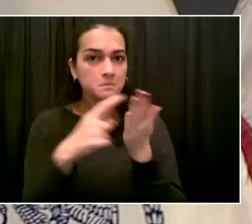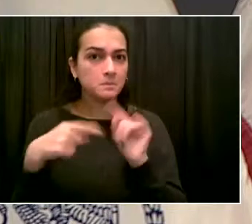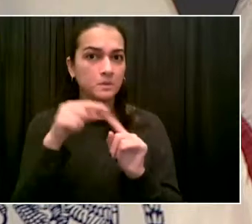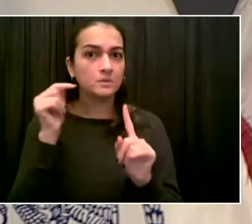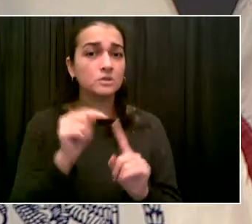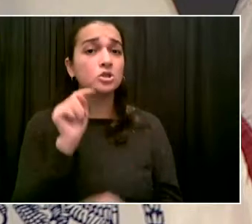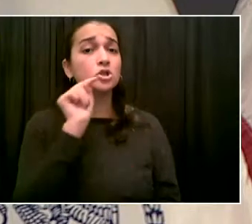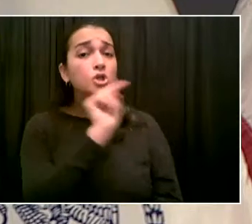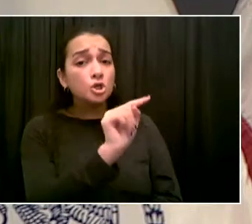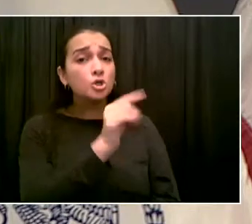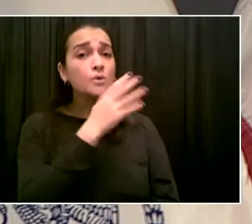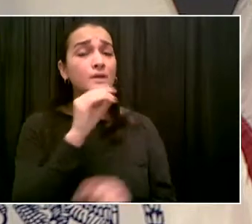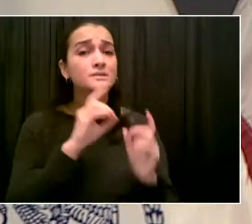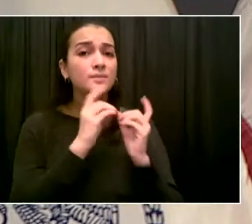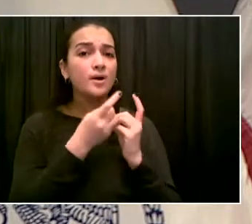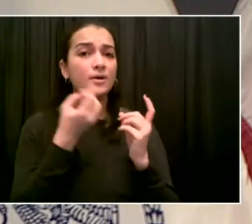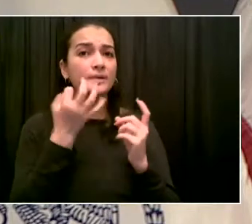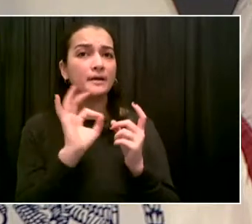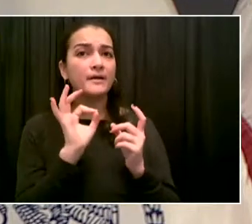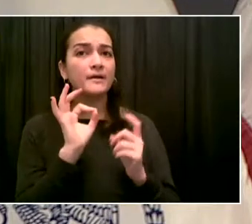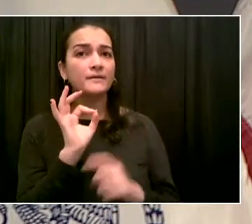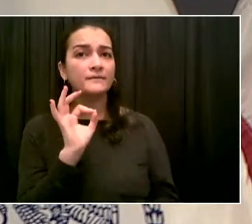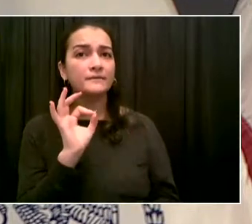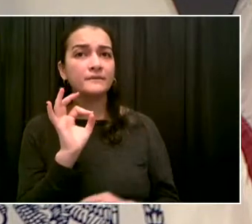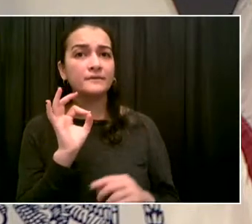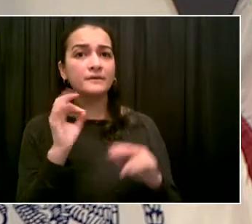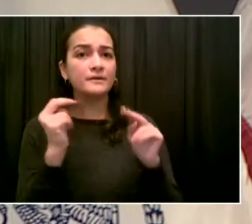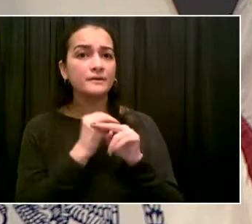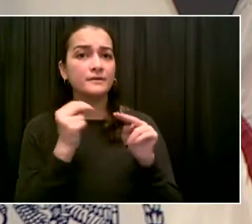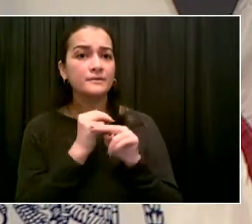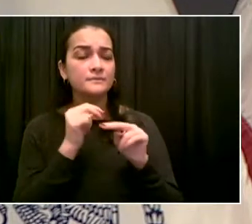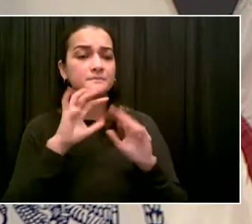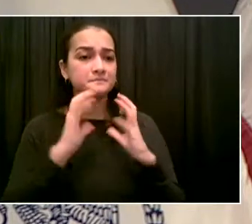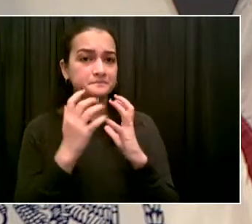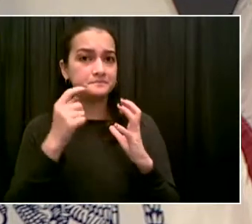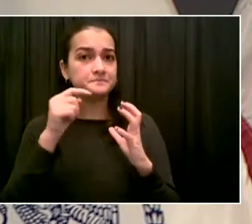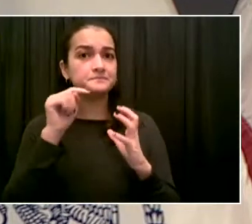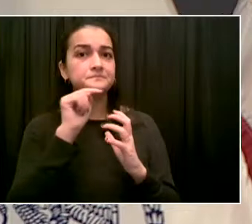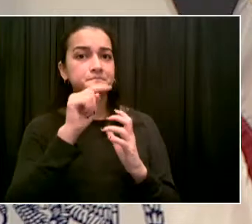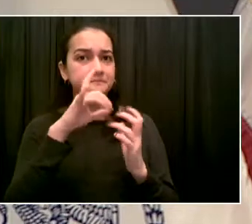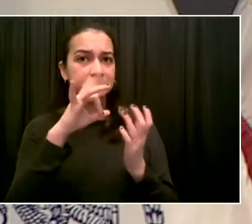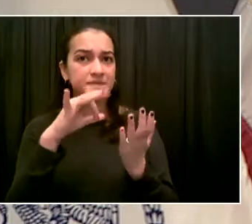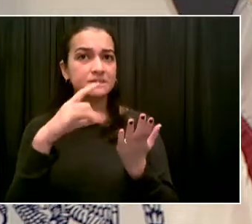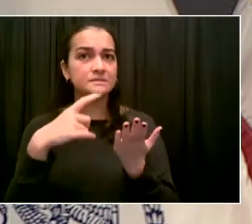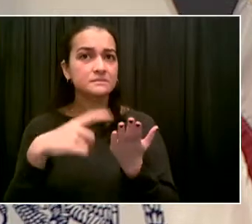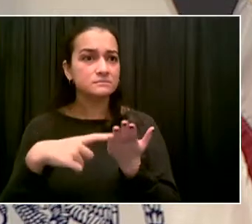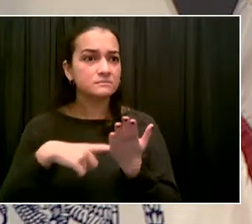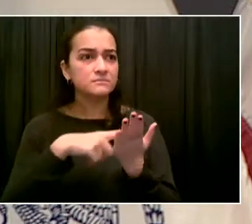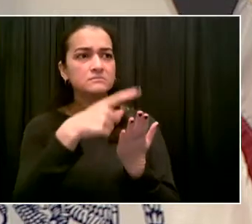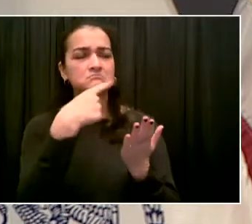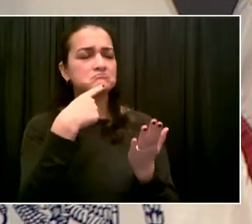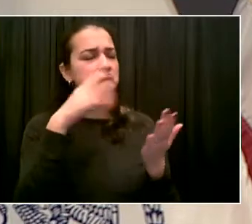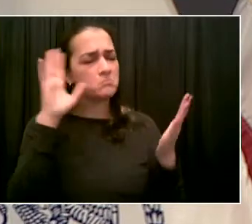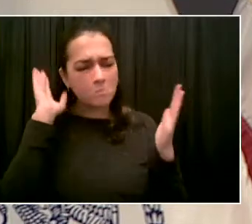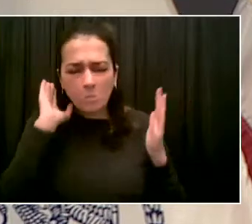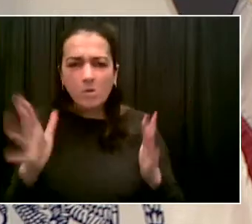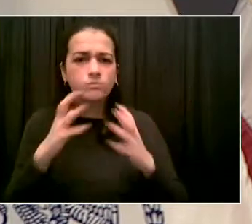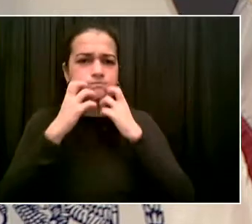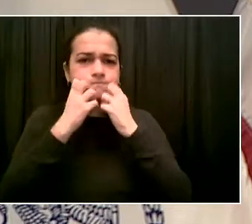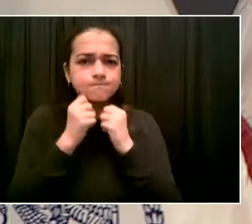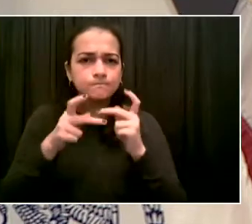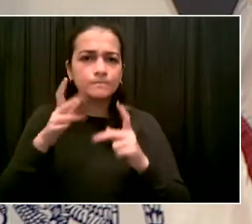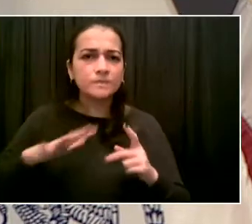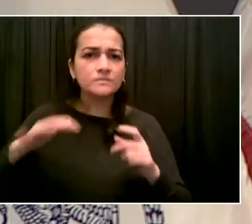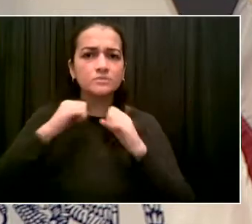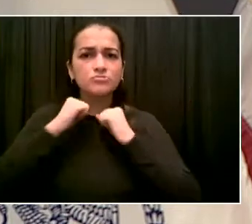Zero? And again, I'll turn to Dr. Choksi so he can answer you, Gersh. But I want to note, in fairness, I think you just heard it